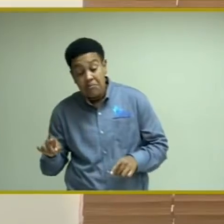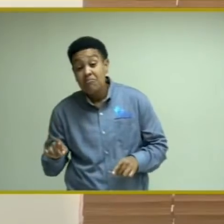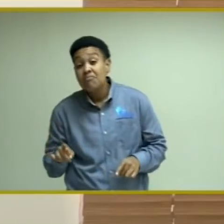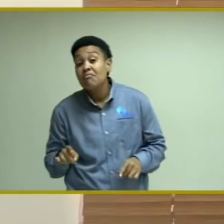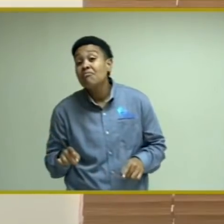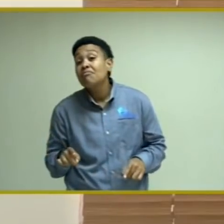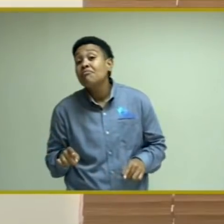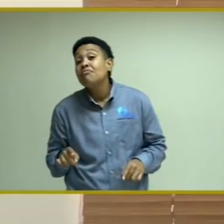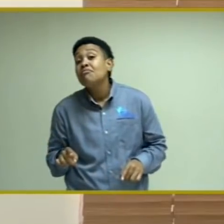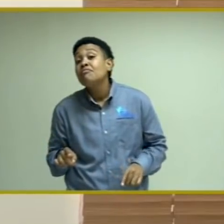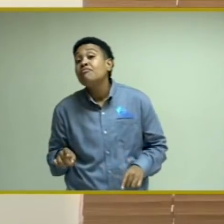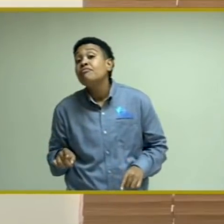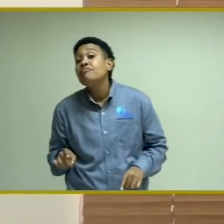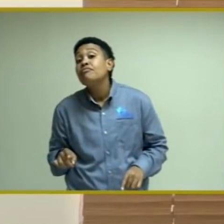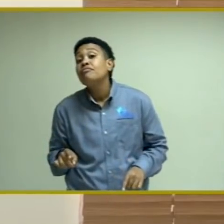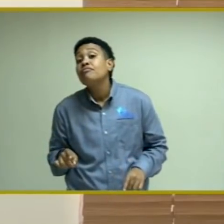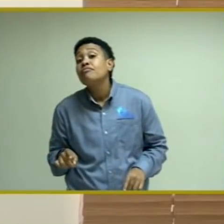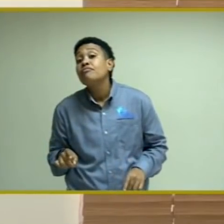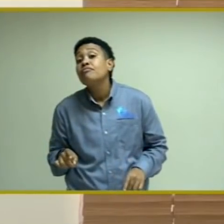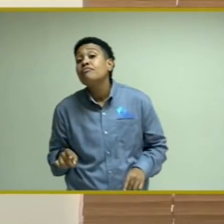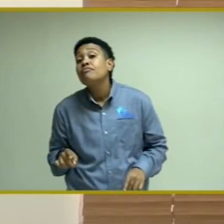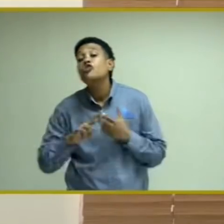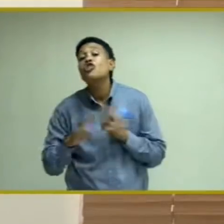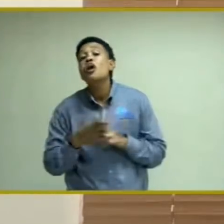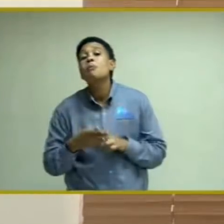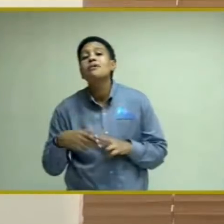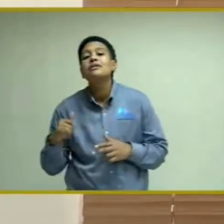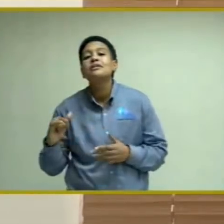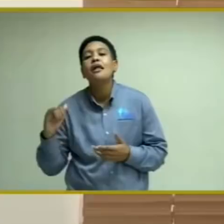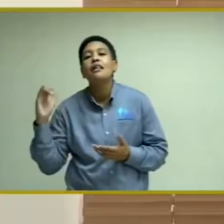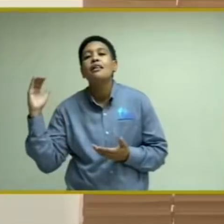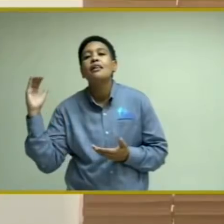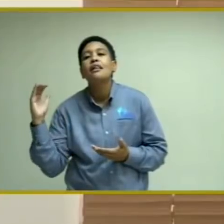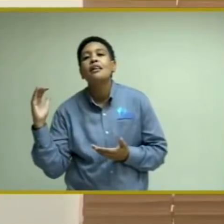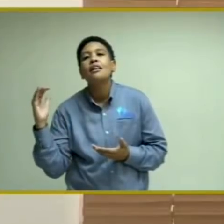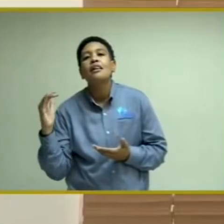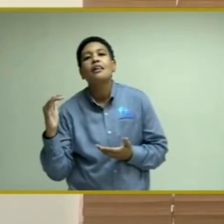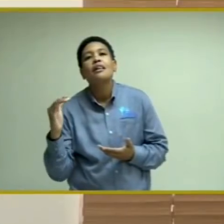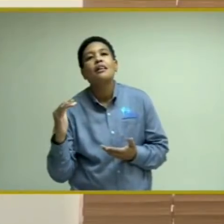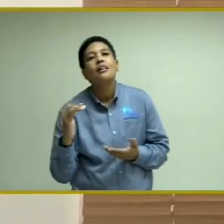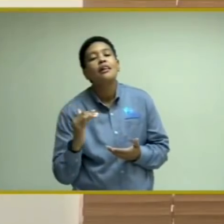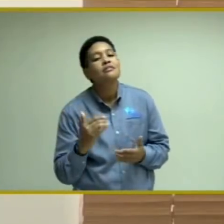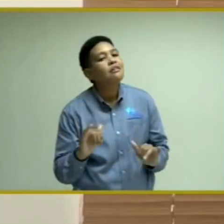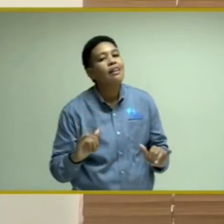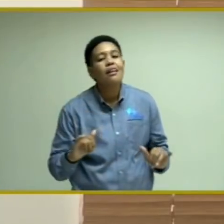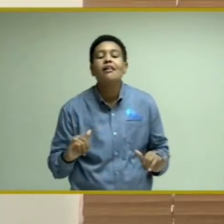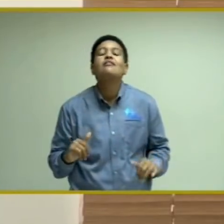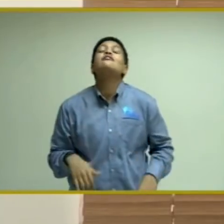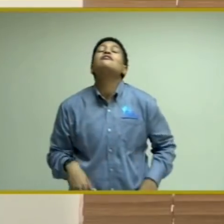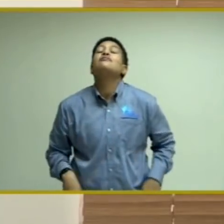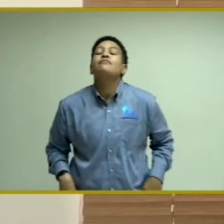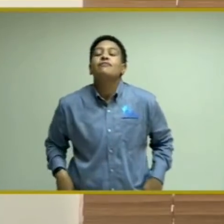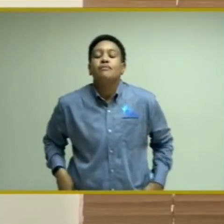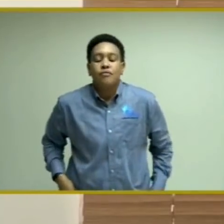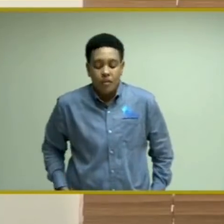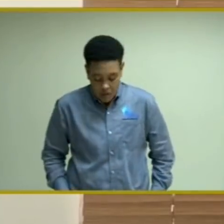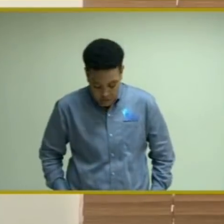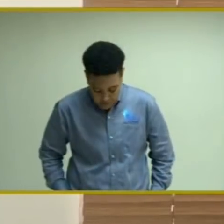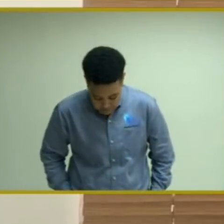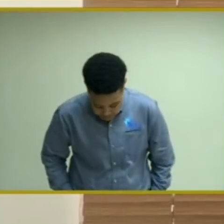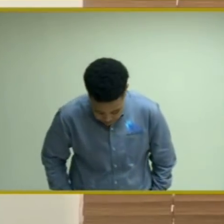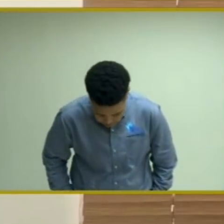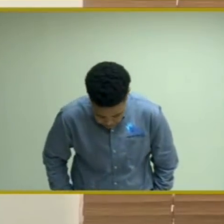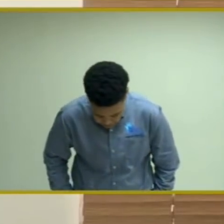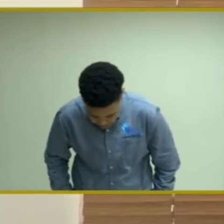proportionately the numbers are falling in terms of that. And so it does indicate that